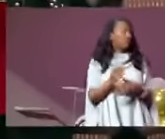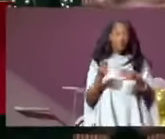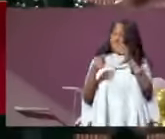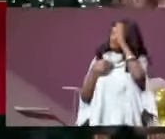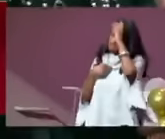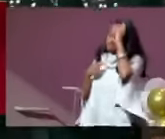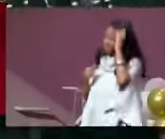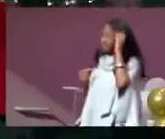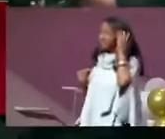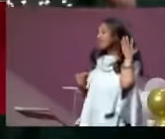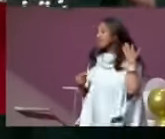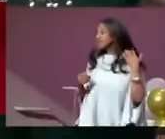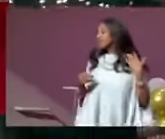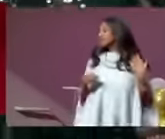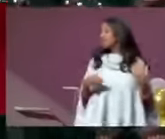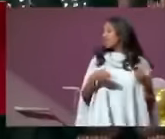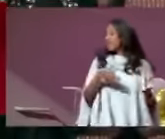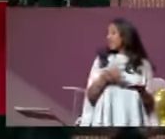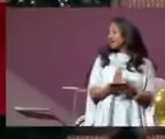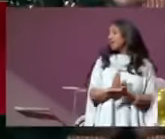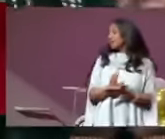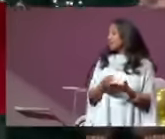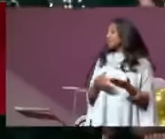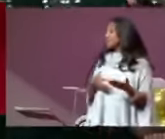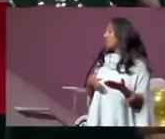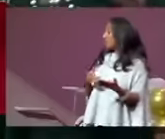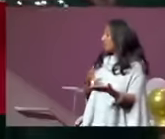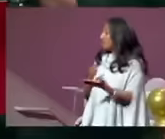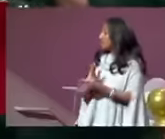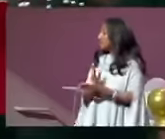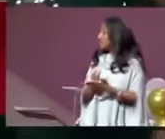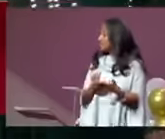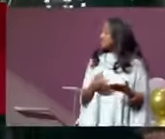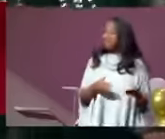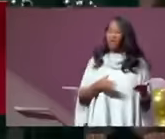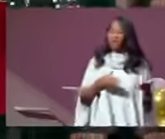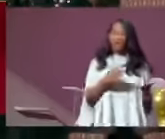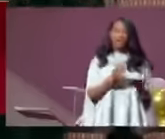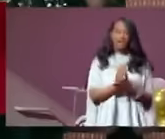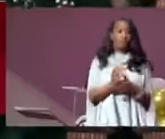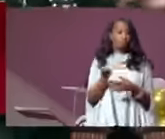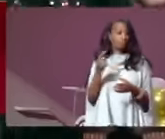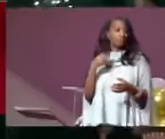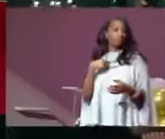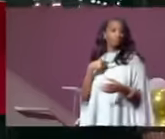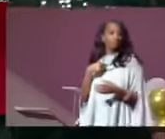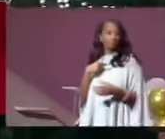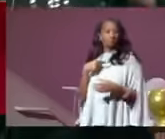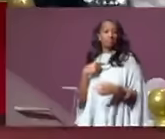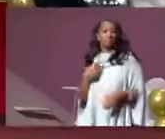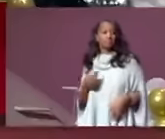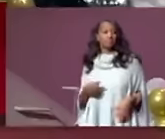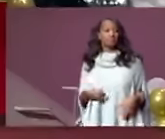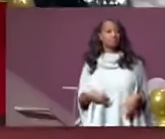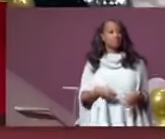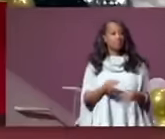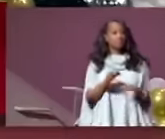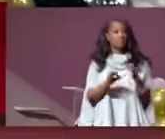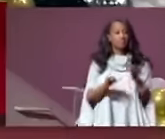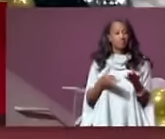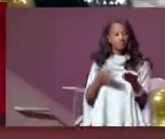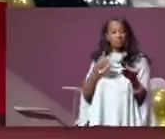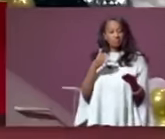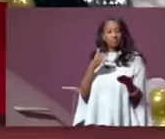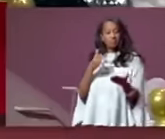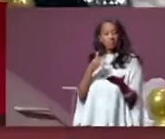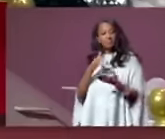right with me. He's all right. He's all right. He's all right with me. He's just all right. He's